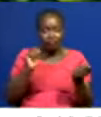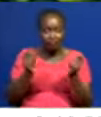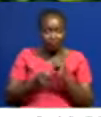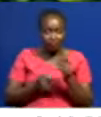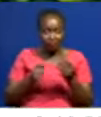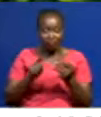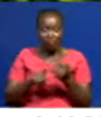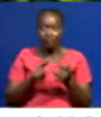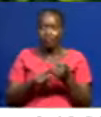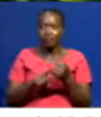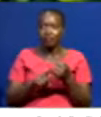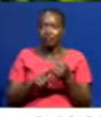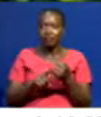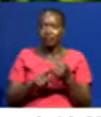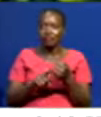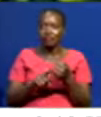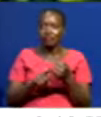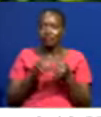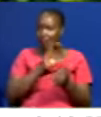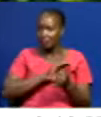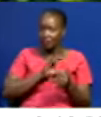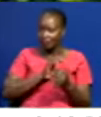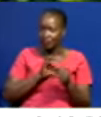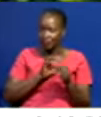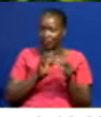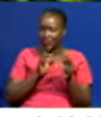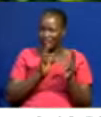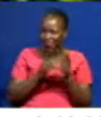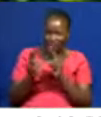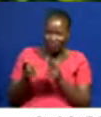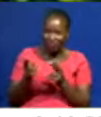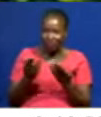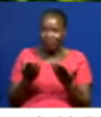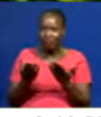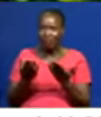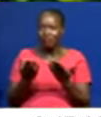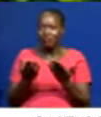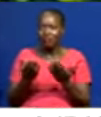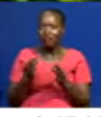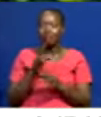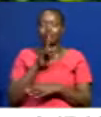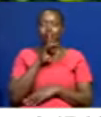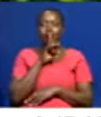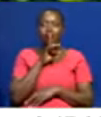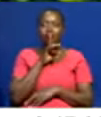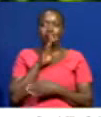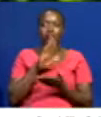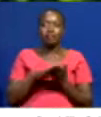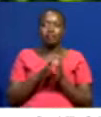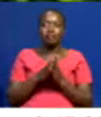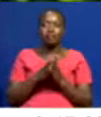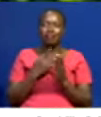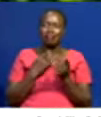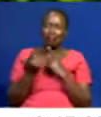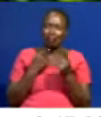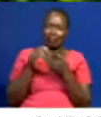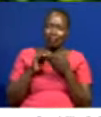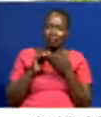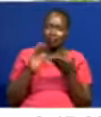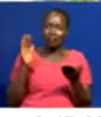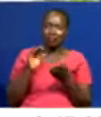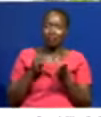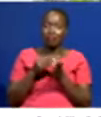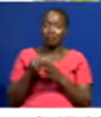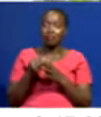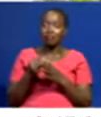change of habits that they are used to. If they were quiet, they are becoming too talkative all of a